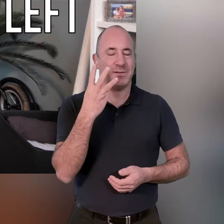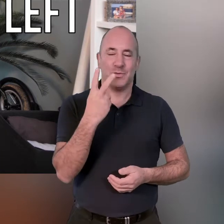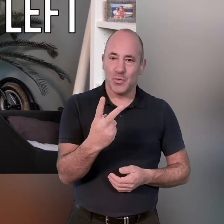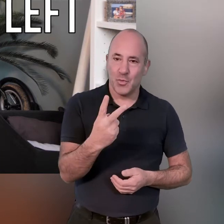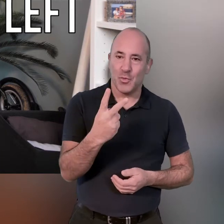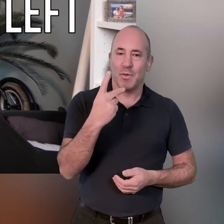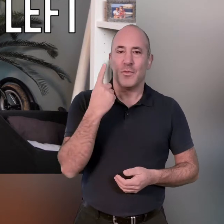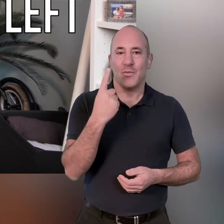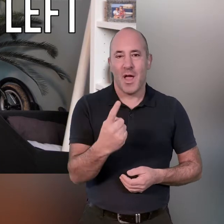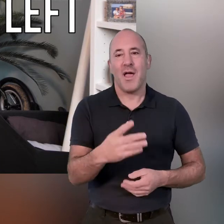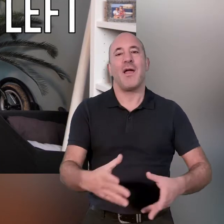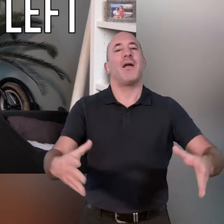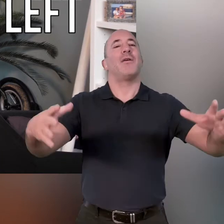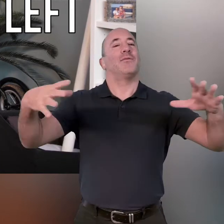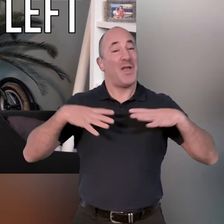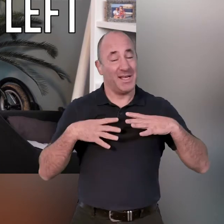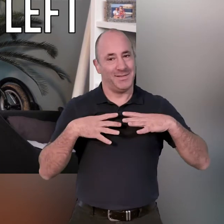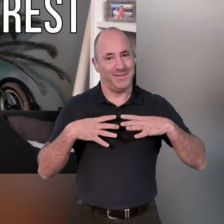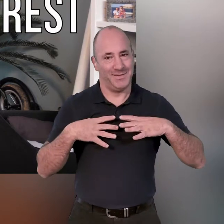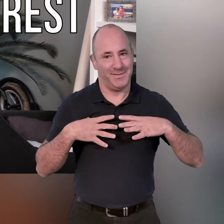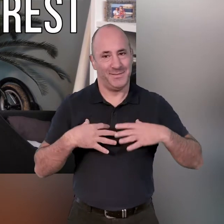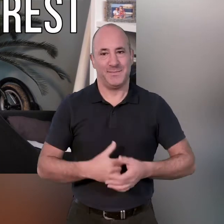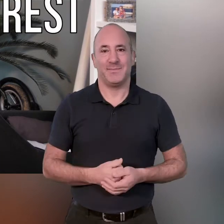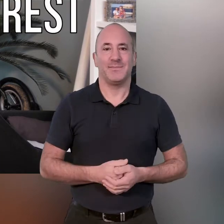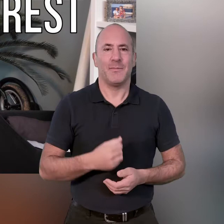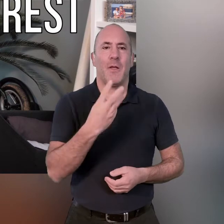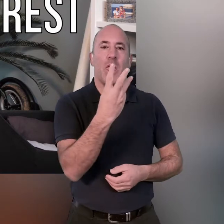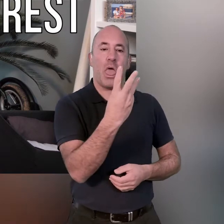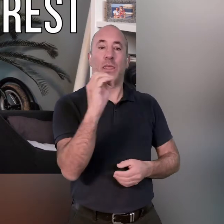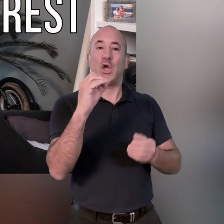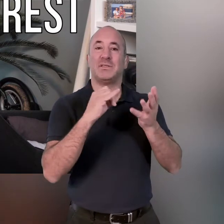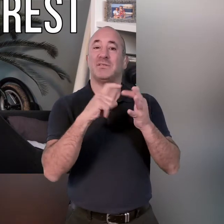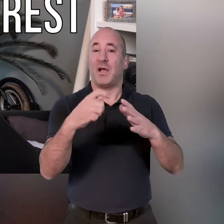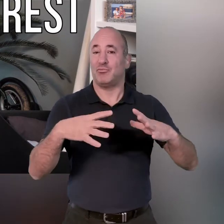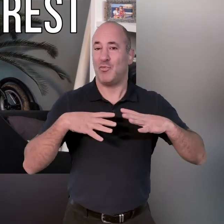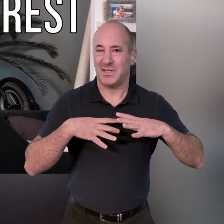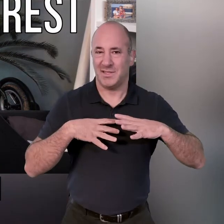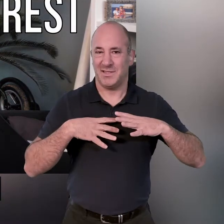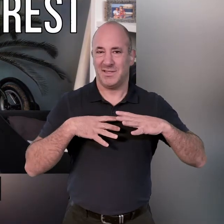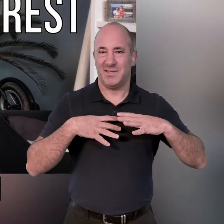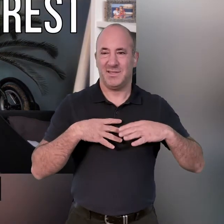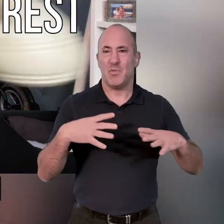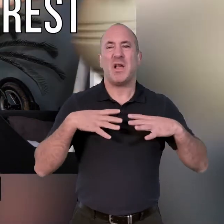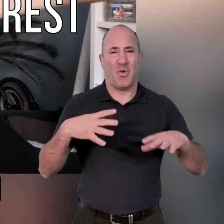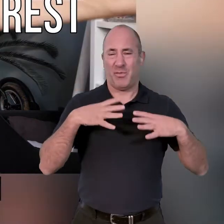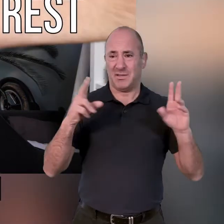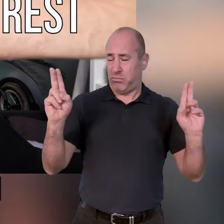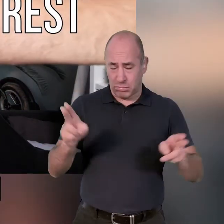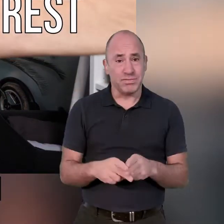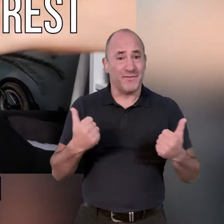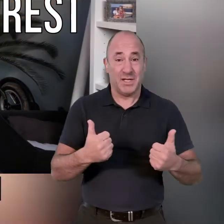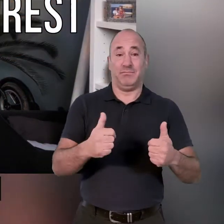Three, 2, 1, resting there. So we've got 30 seconds of rest again. This rest comes down pretty